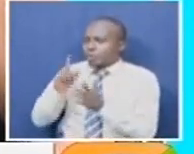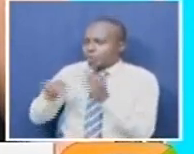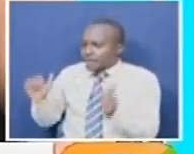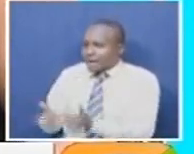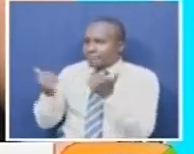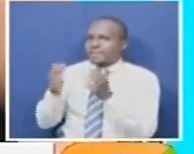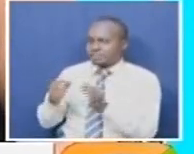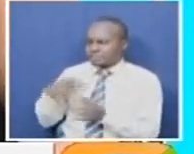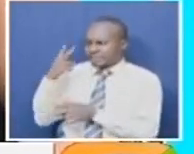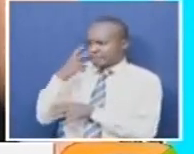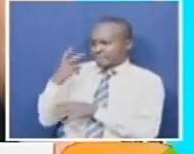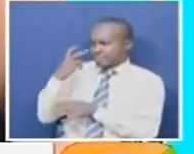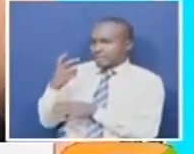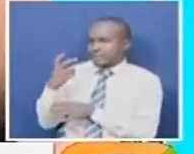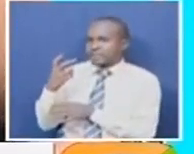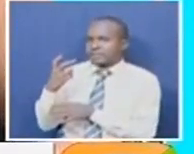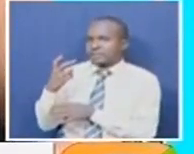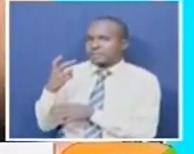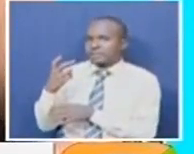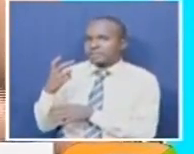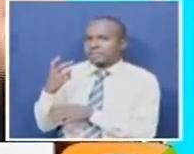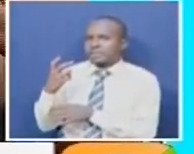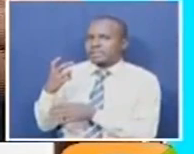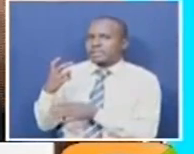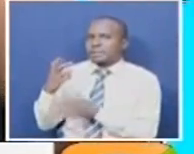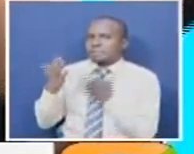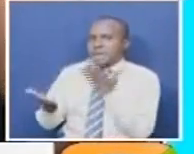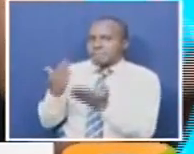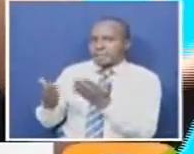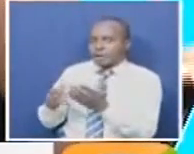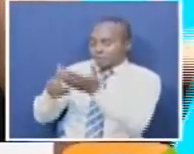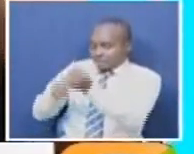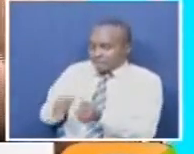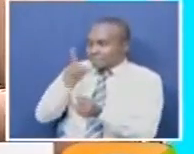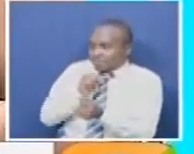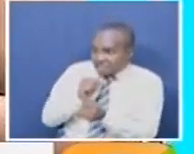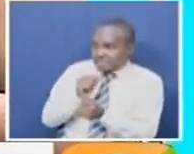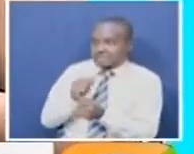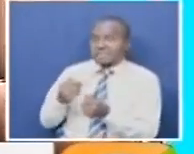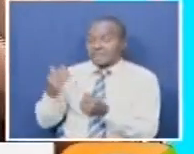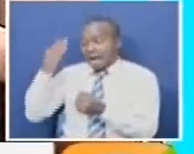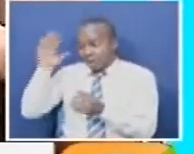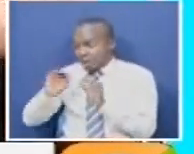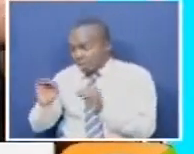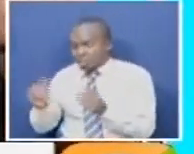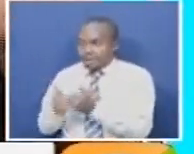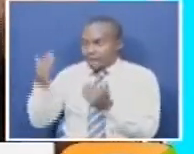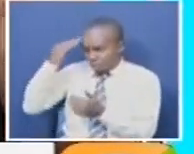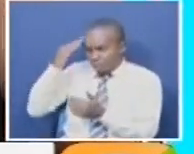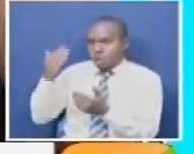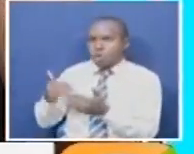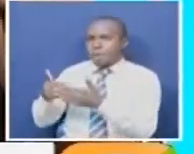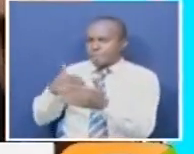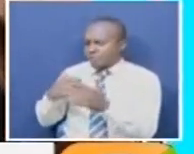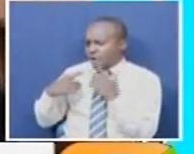I suspect that what should I do if I suspect that I was perhaps raped unknowingly or even knowingly? Before I